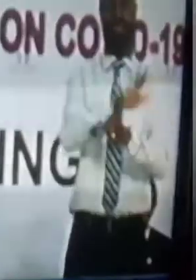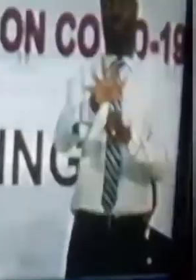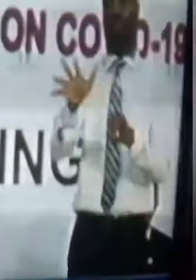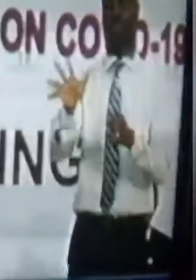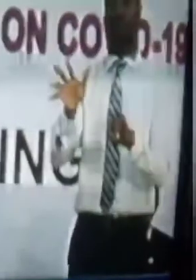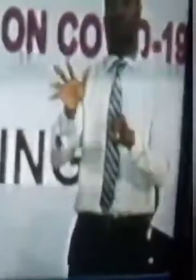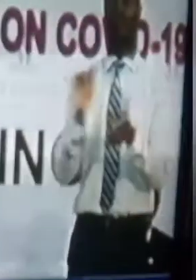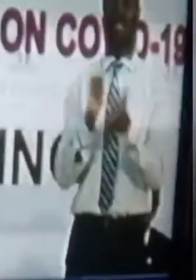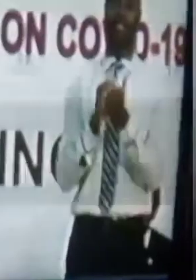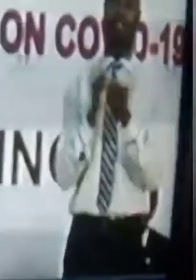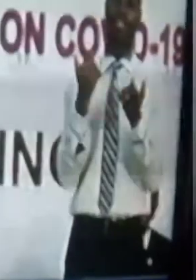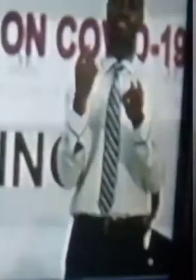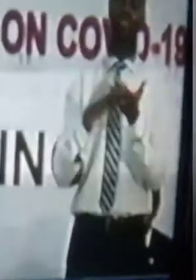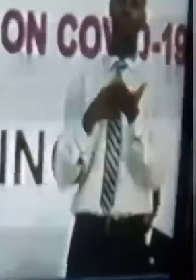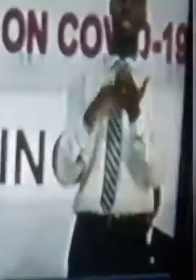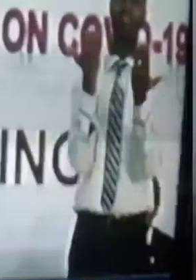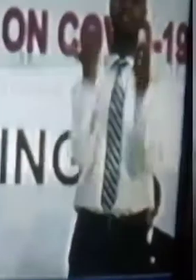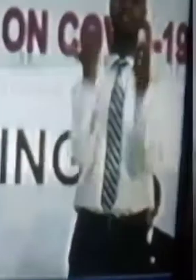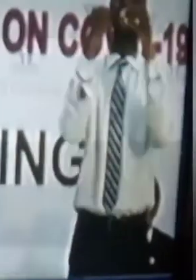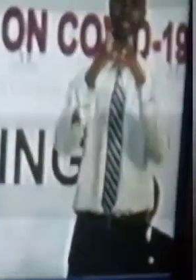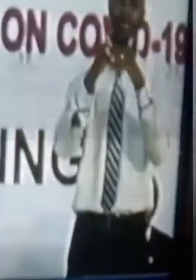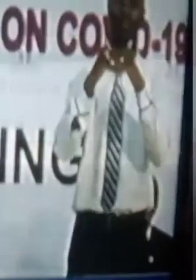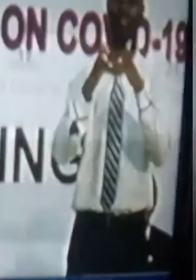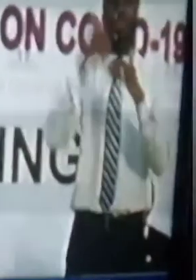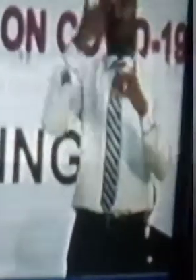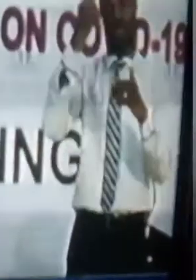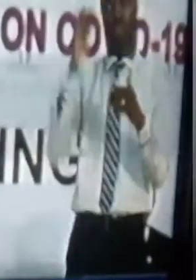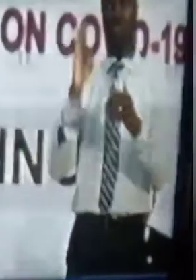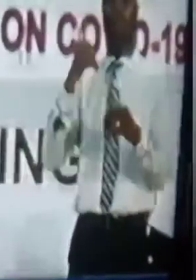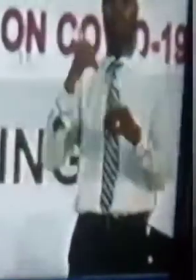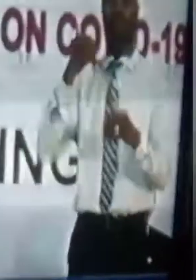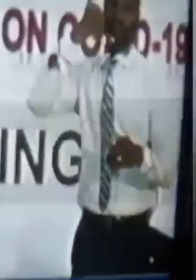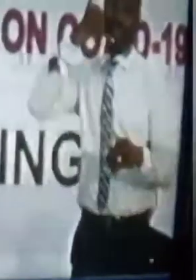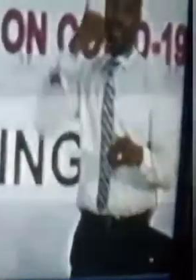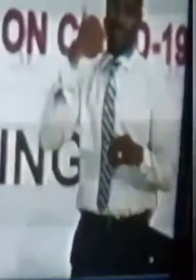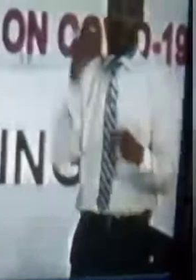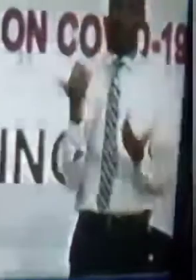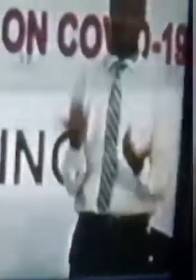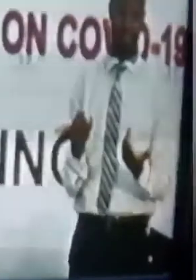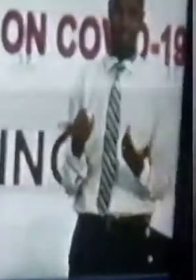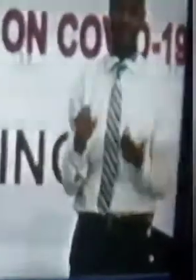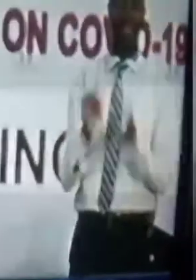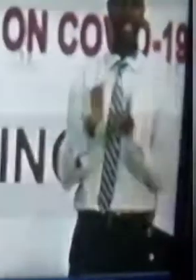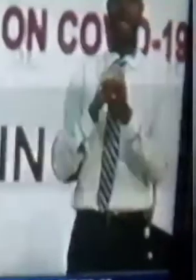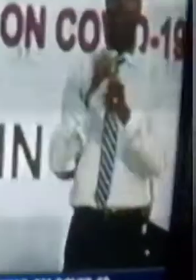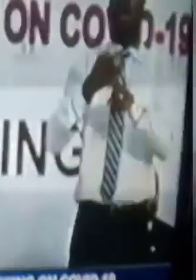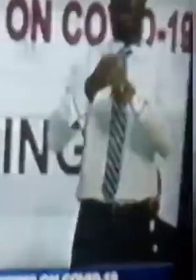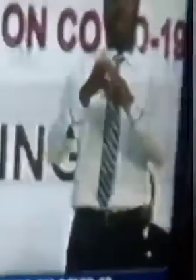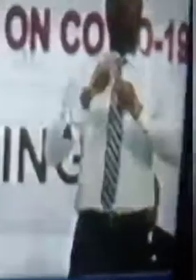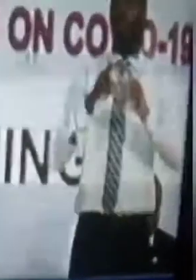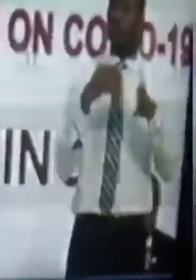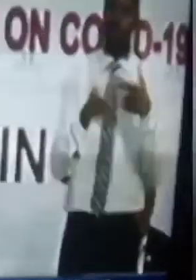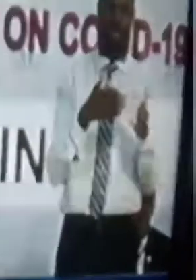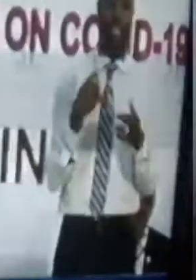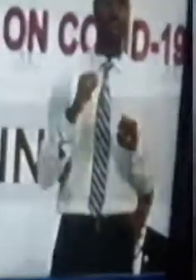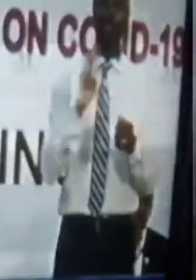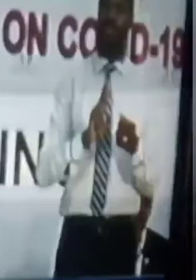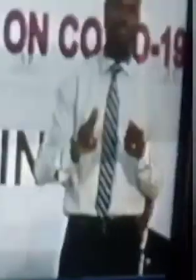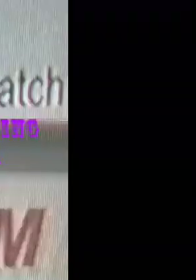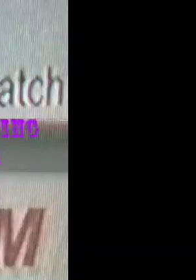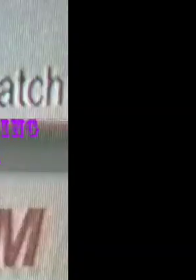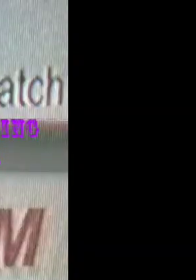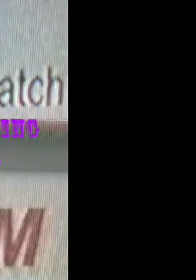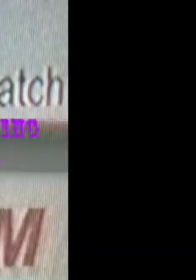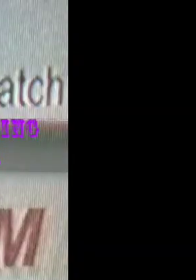phone networks and voice and audio, but we keep pushing hard to make sure we use this as effectively as possible. We've engaged a lot